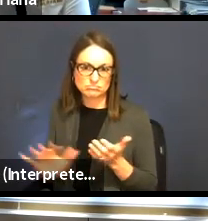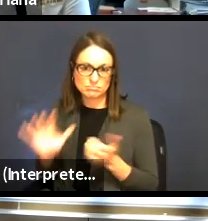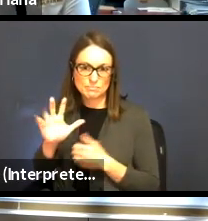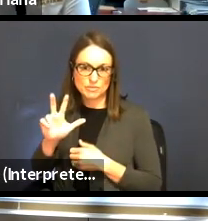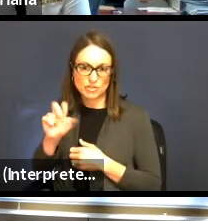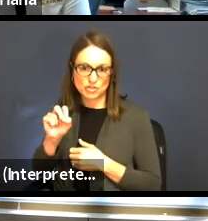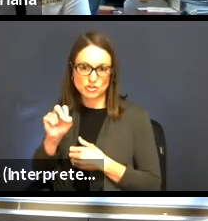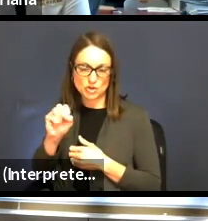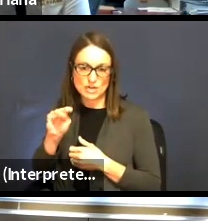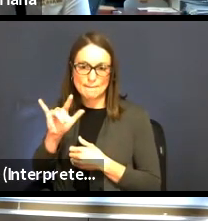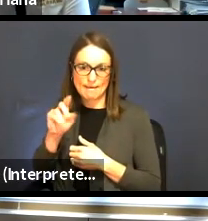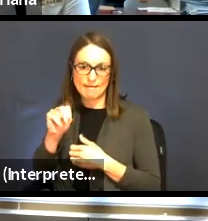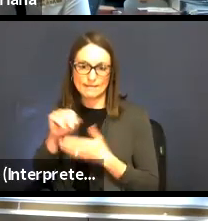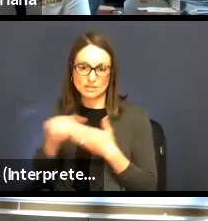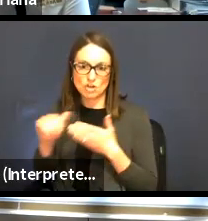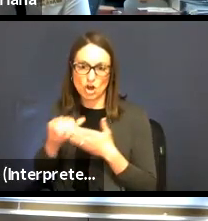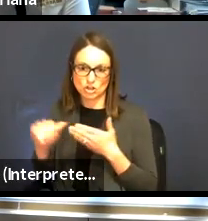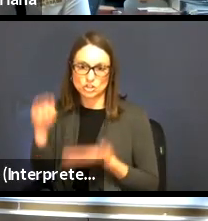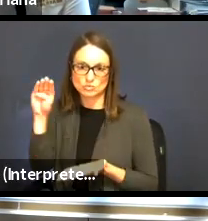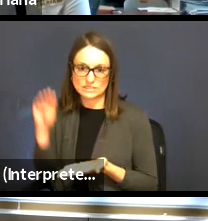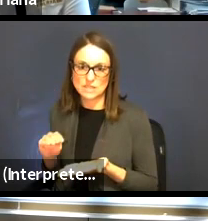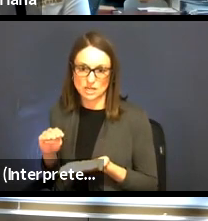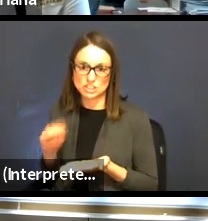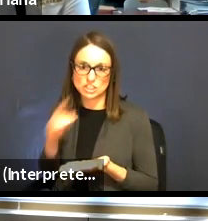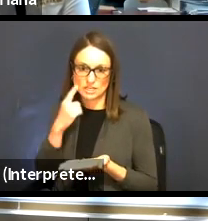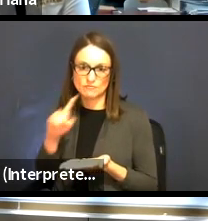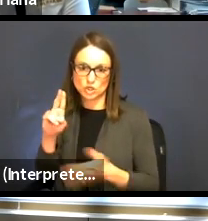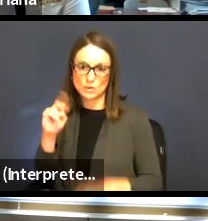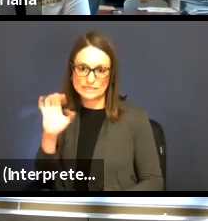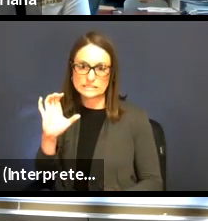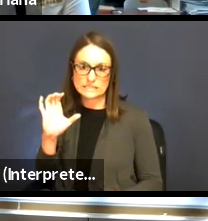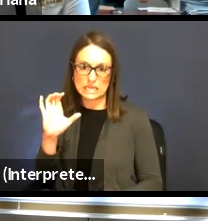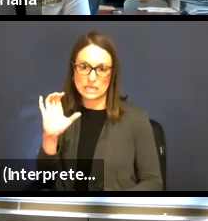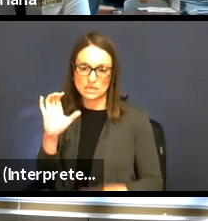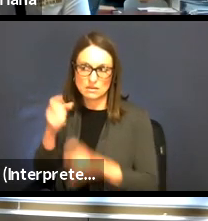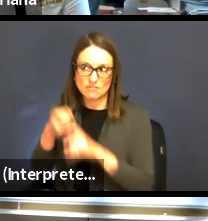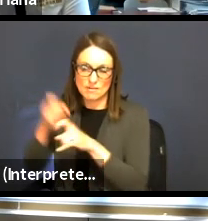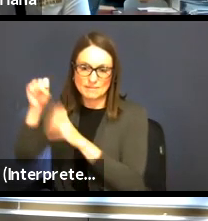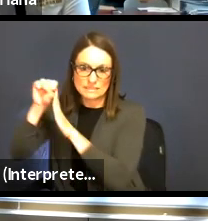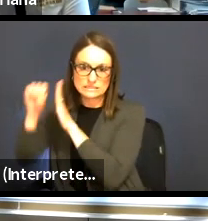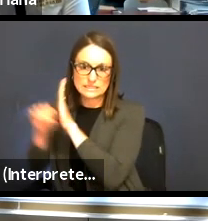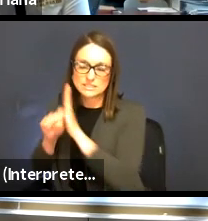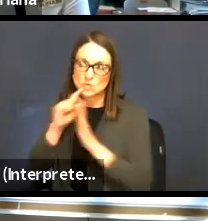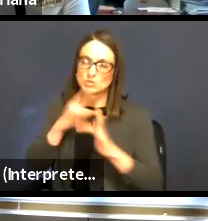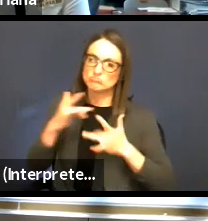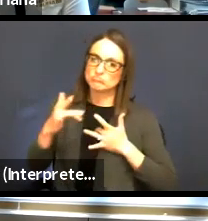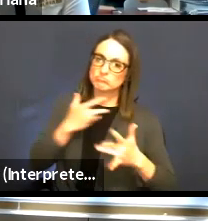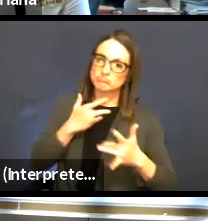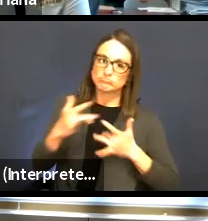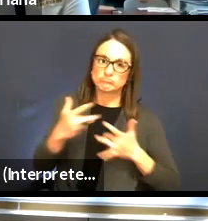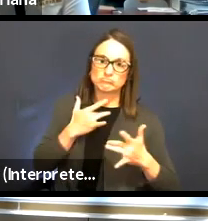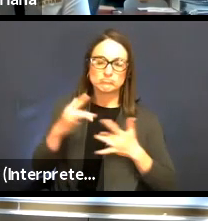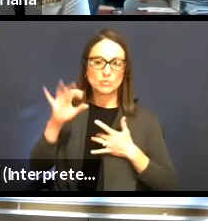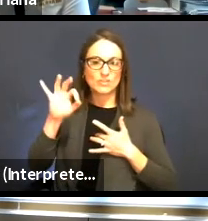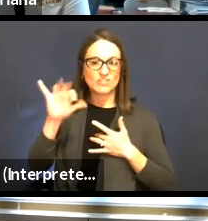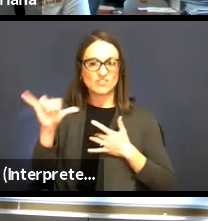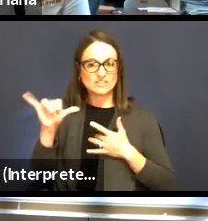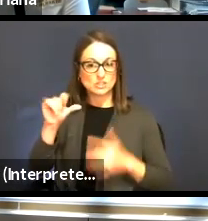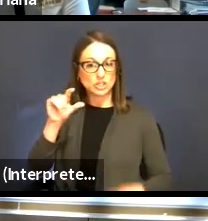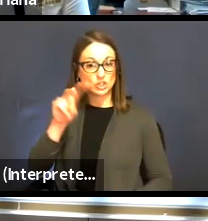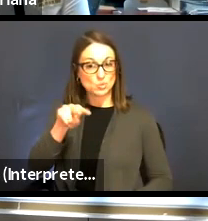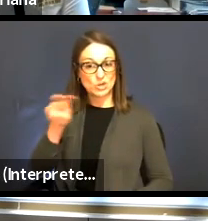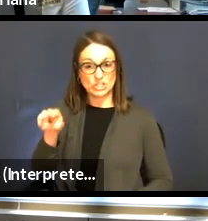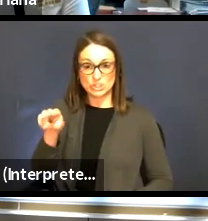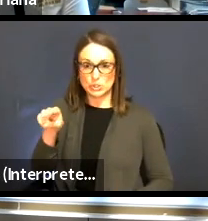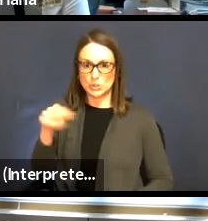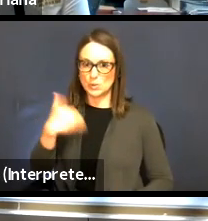of a reduction to UNC. So certainly we are very concerned about what fiscal 22 looks like if